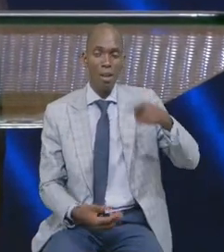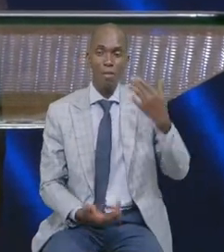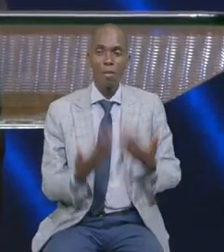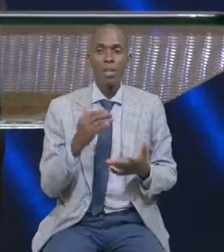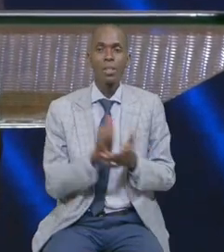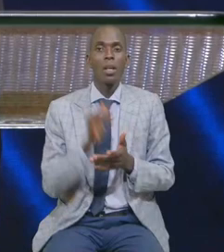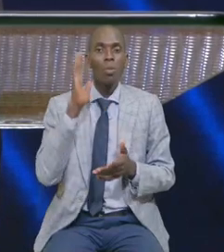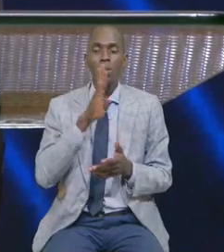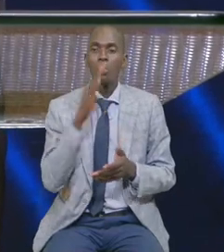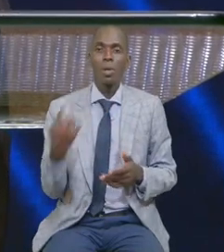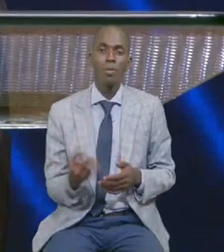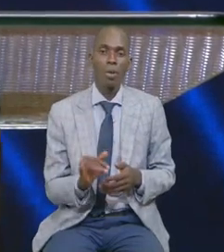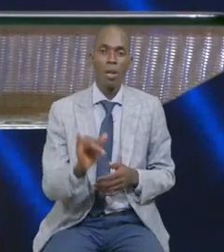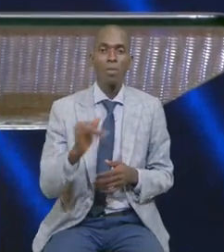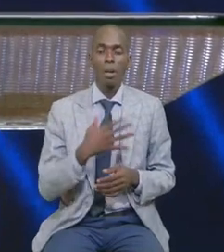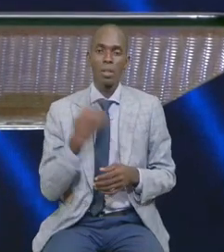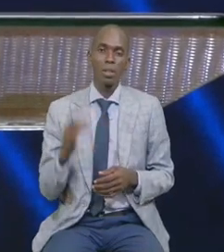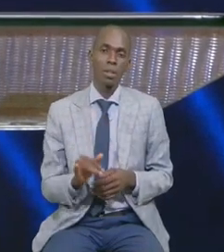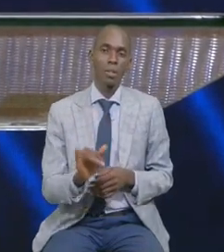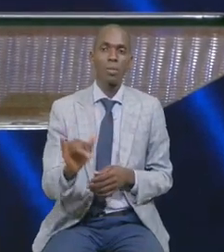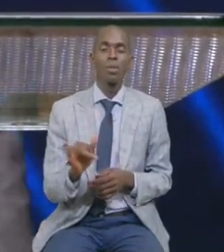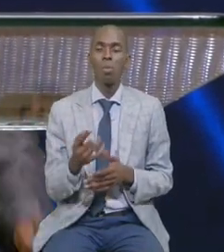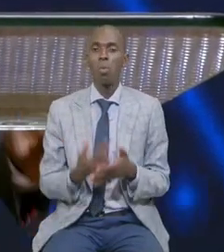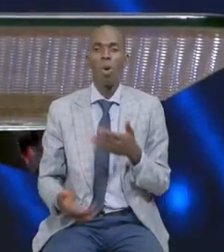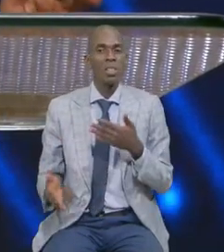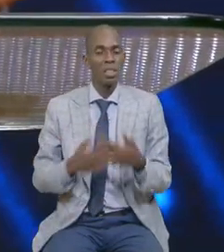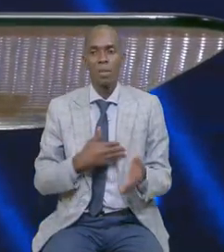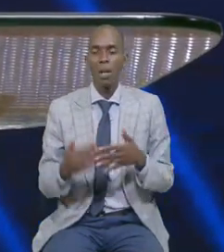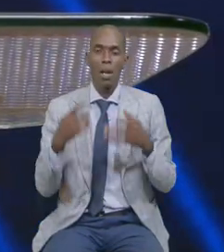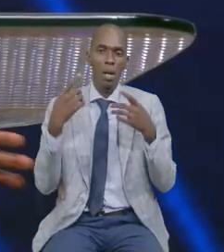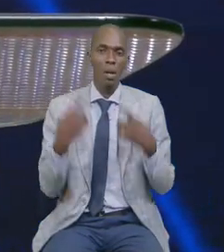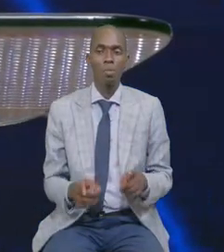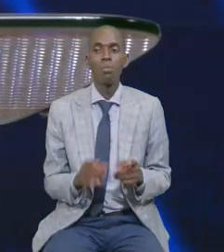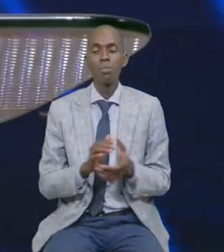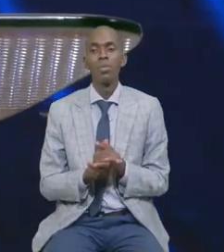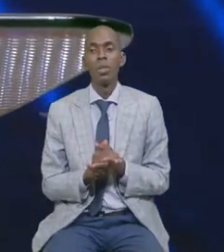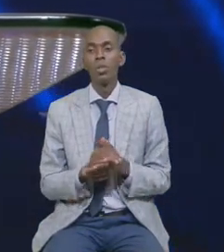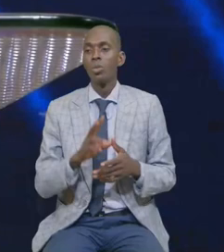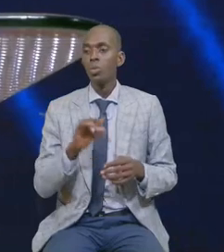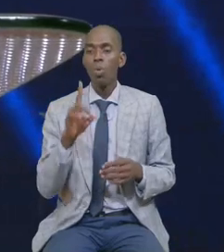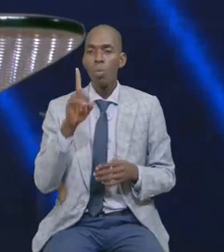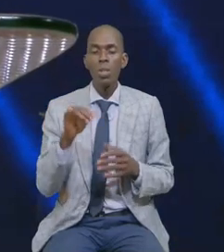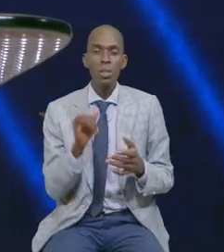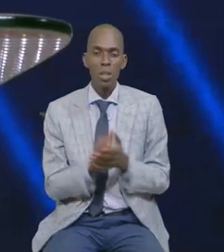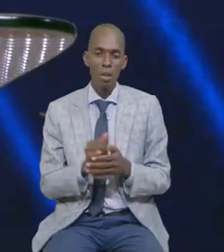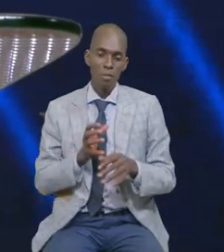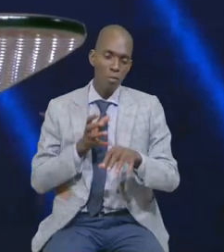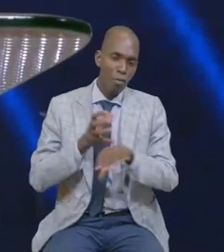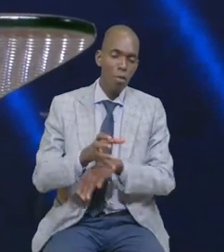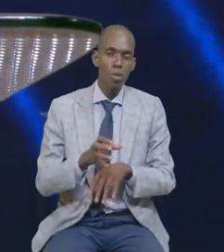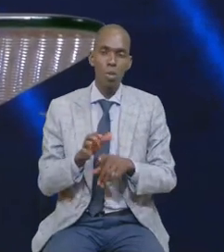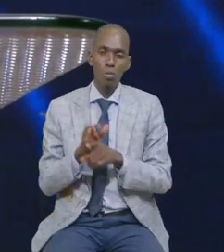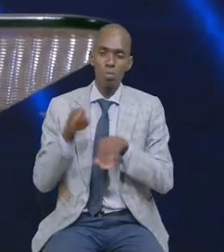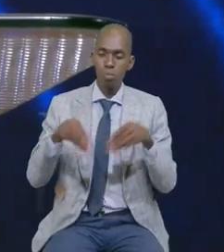be forever and forever. Whatever happens, whoever coerces you, whatever